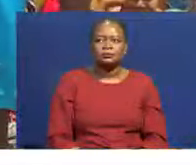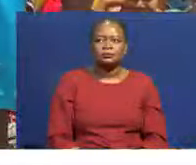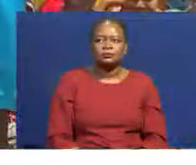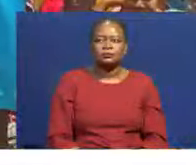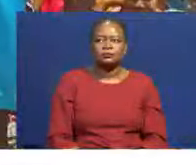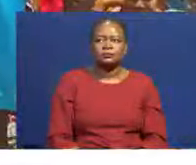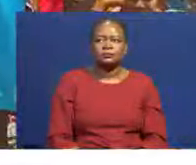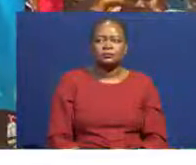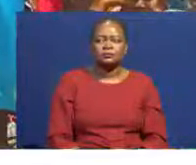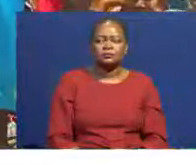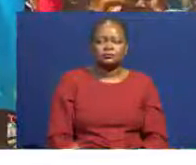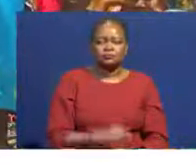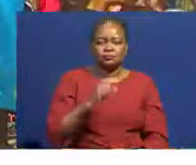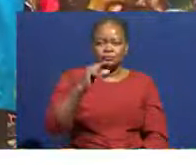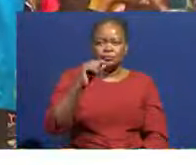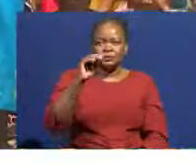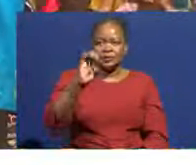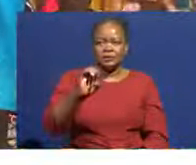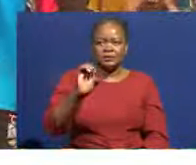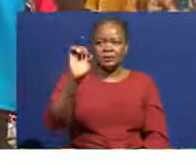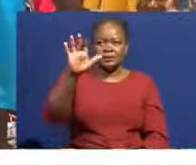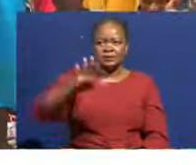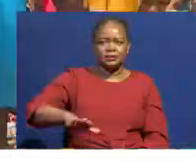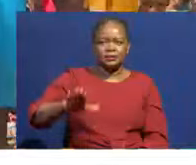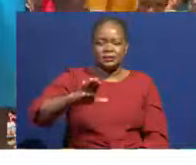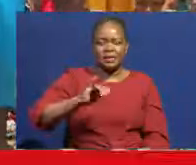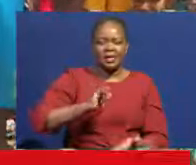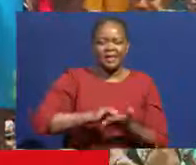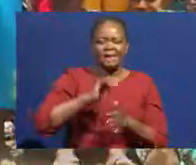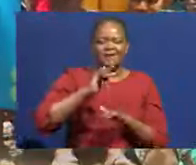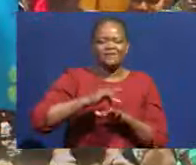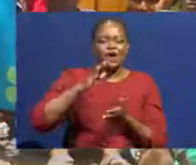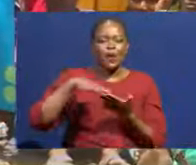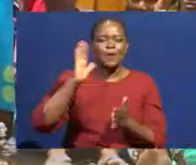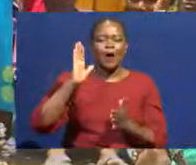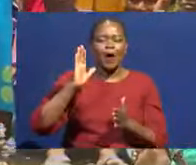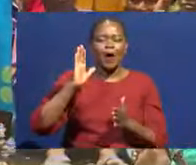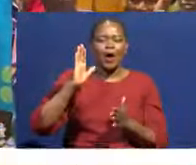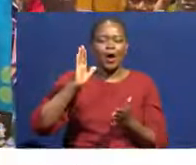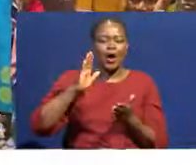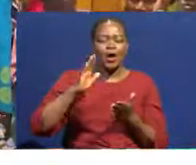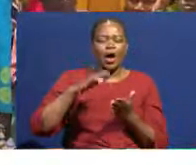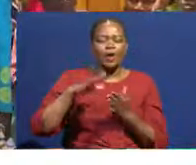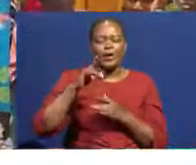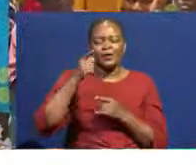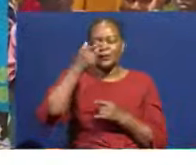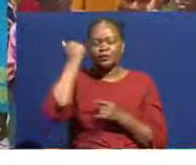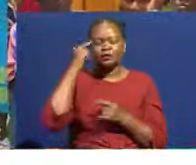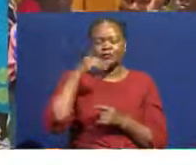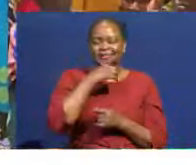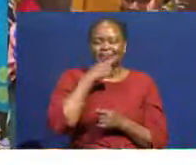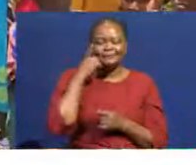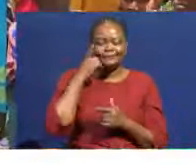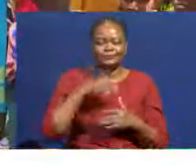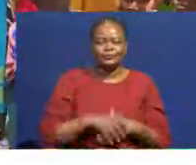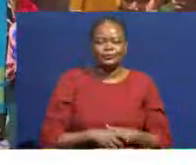Hii sehemu ya Ganze ni katika zile sehemu ambazo zimeathirika sana, especially na hili janga la ukame.